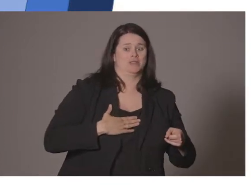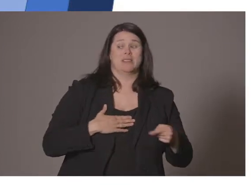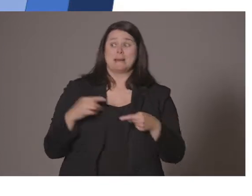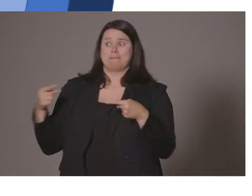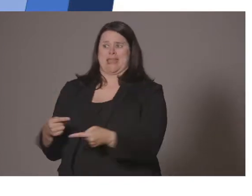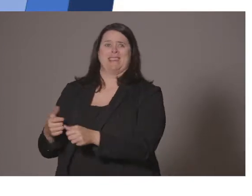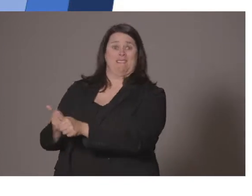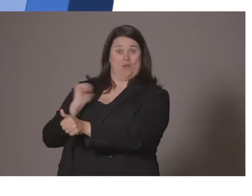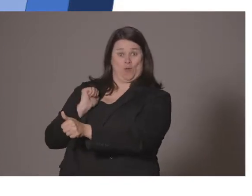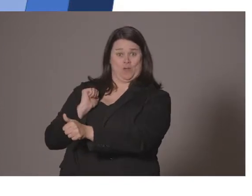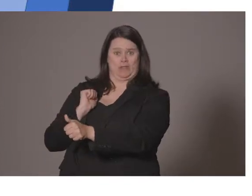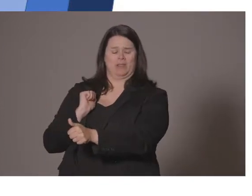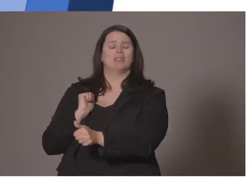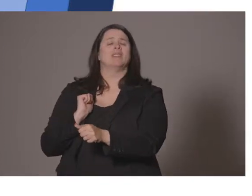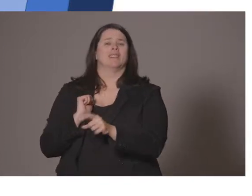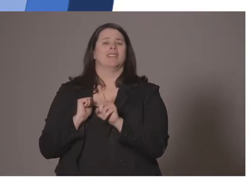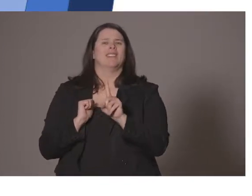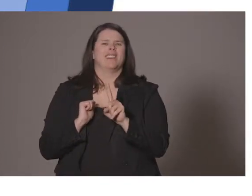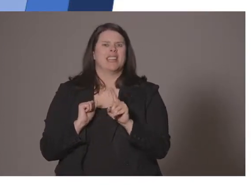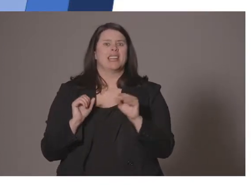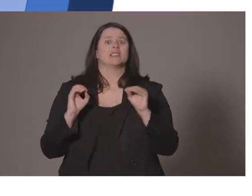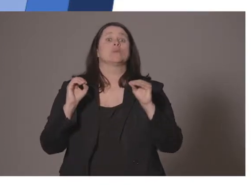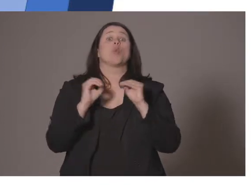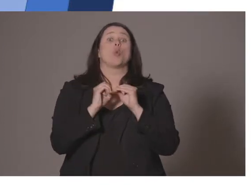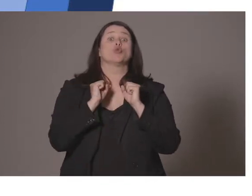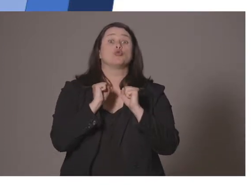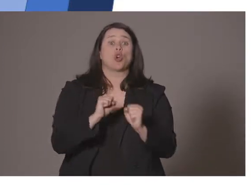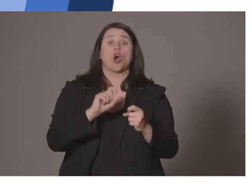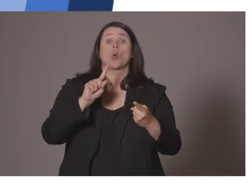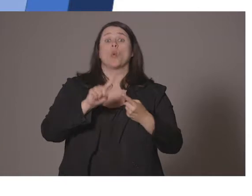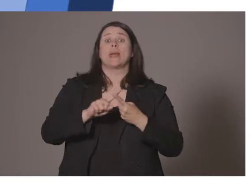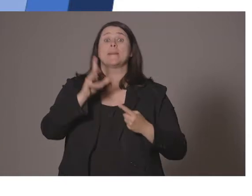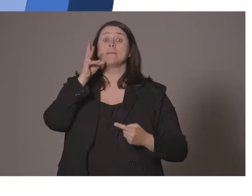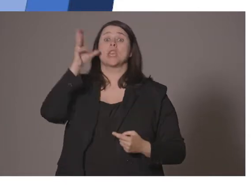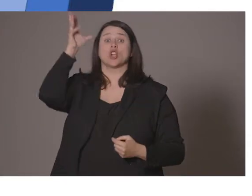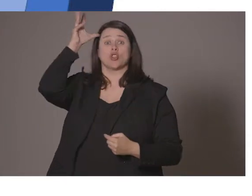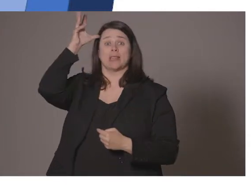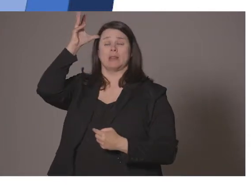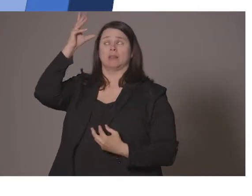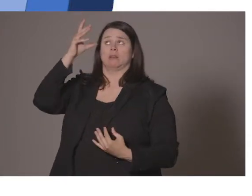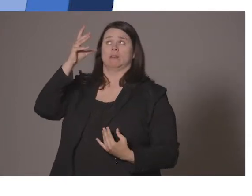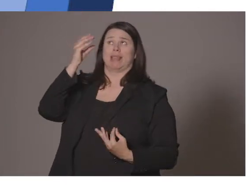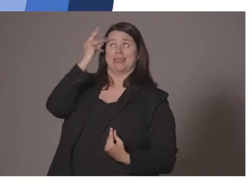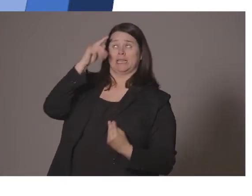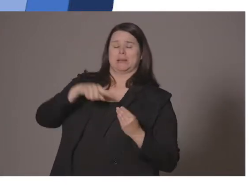most cases when a parent or a caregiver is thinking about their child. More often than